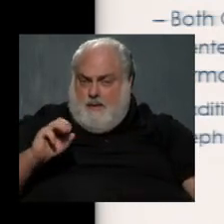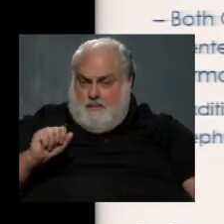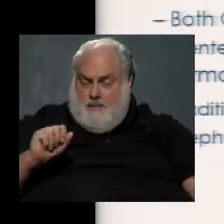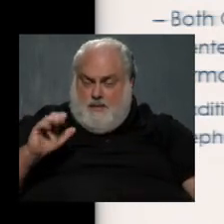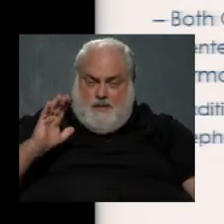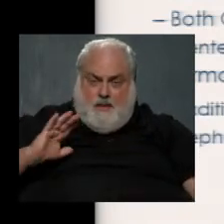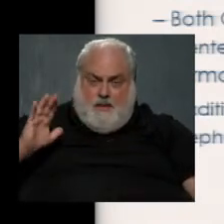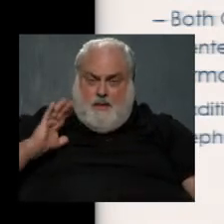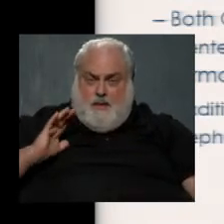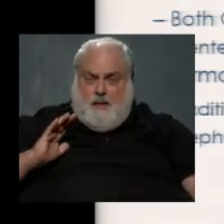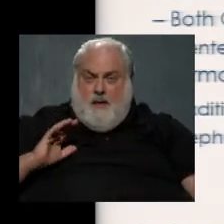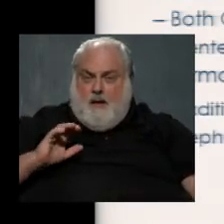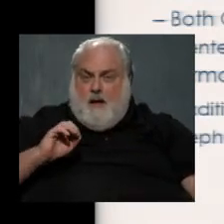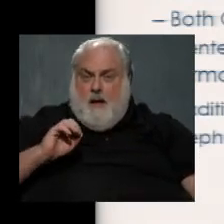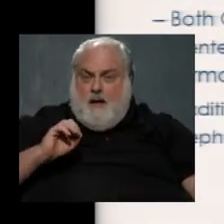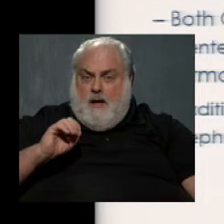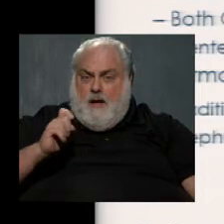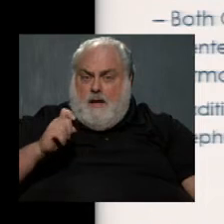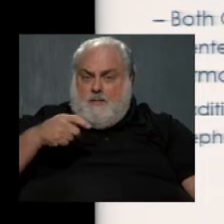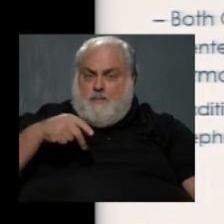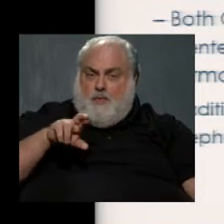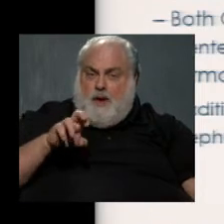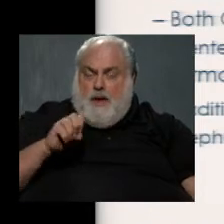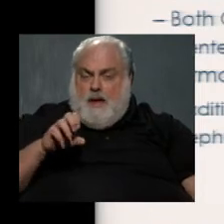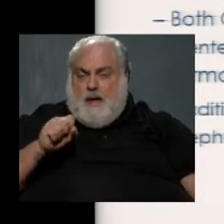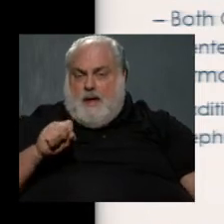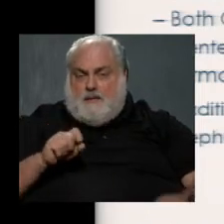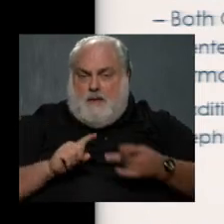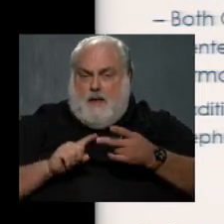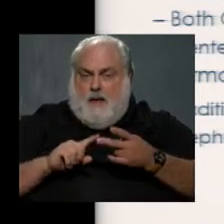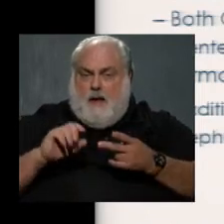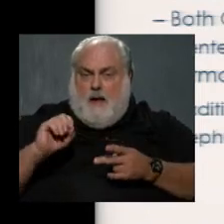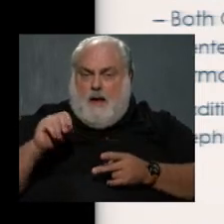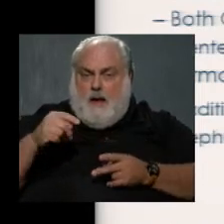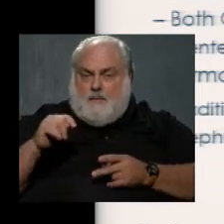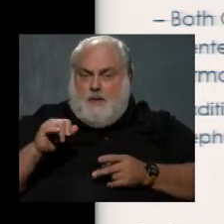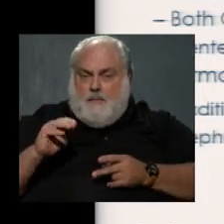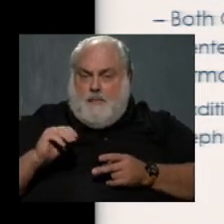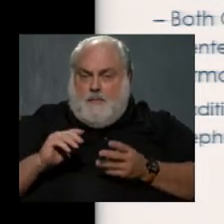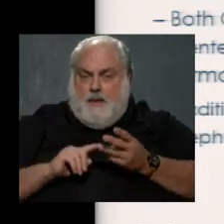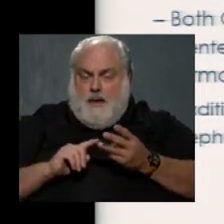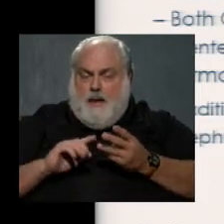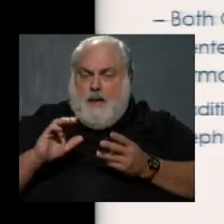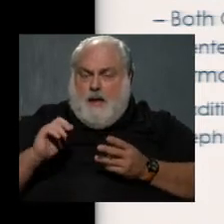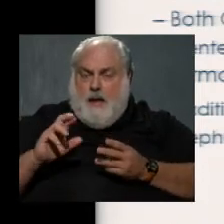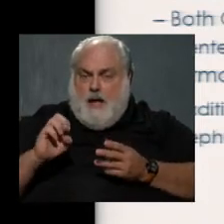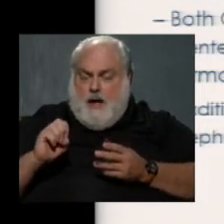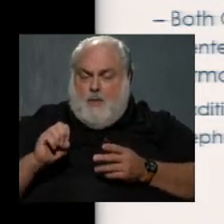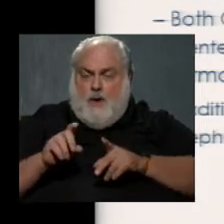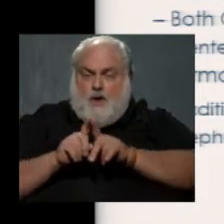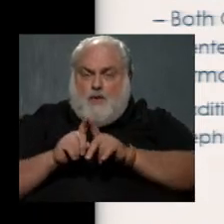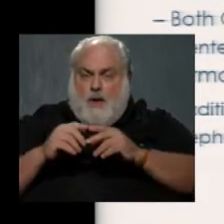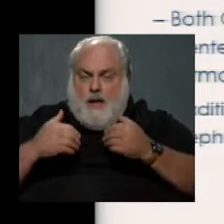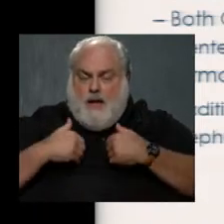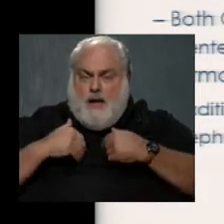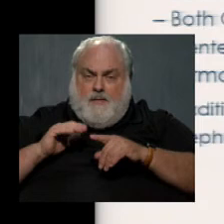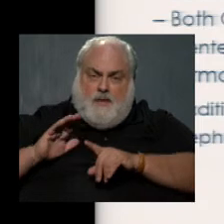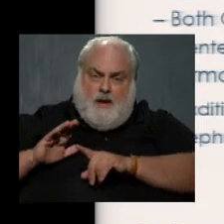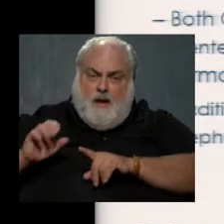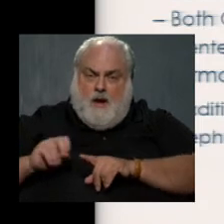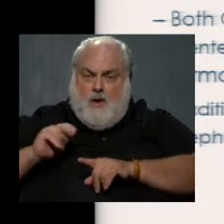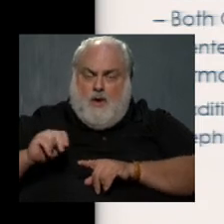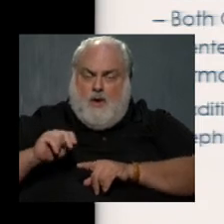the Express Scripts, Optum, and Caremark, we work with all three of those at Stevens, but we are also have our own pharmacy practice. We have